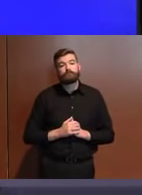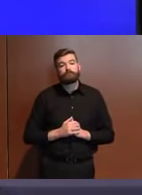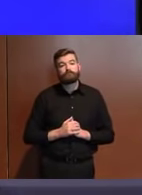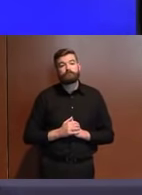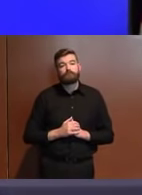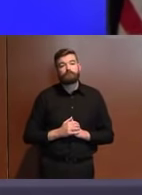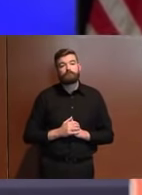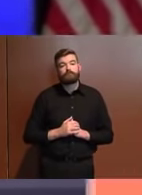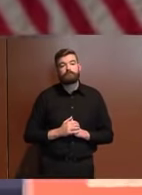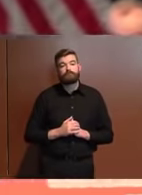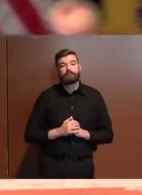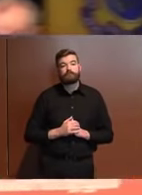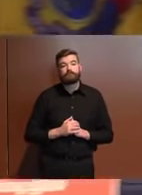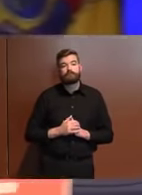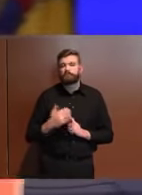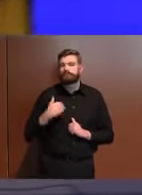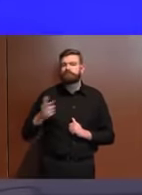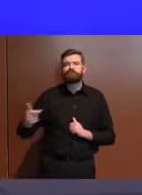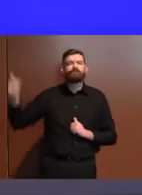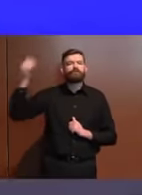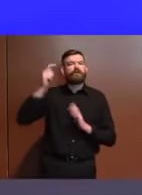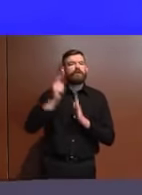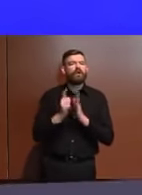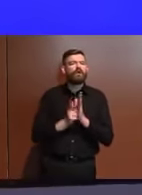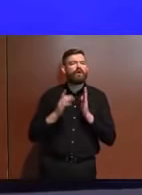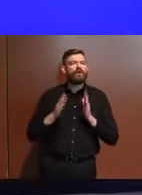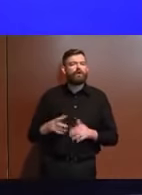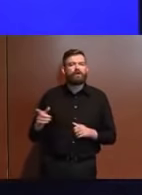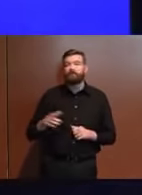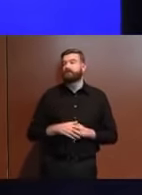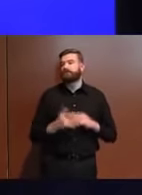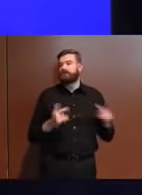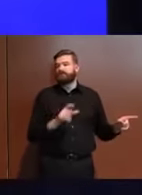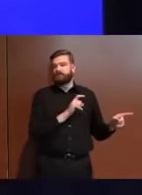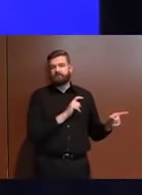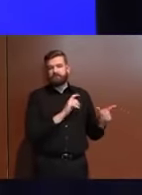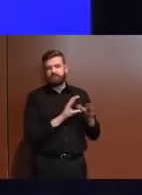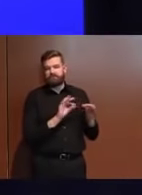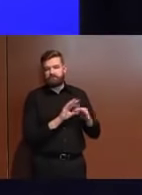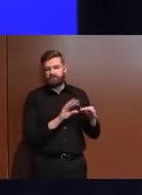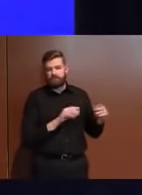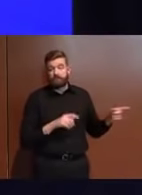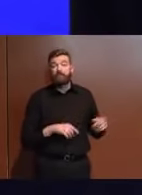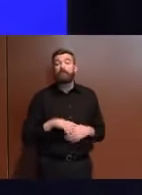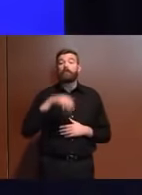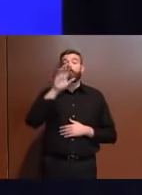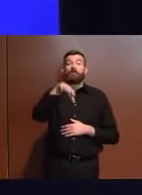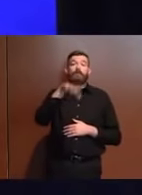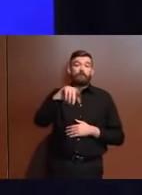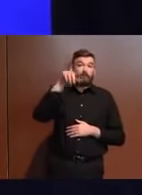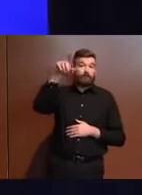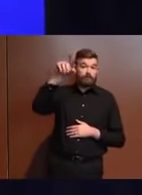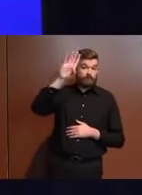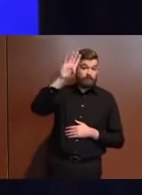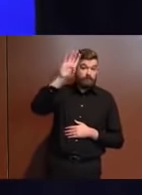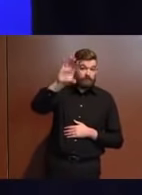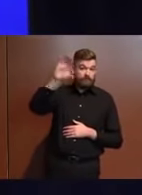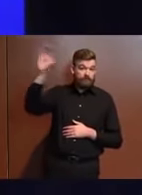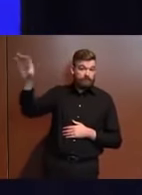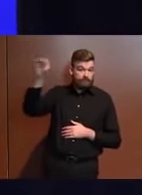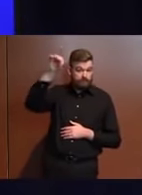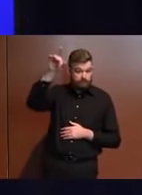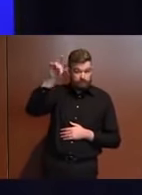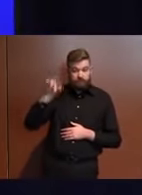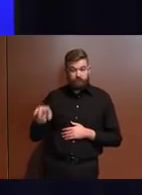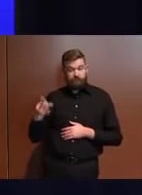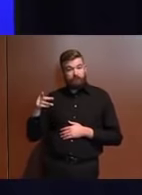well. Thank you. Thank you, Governor. With regards to both sites, Bergen Community College and PNC